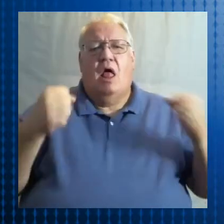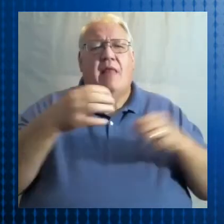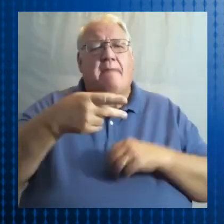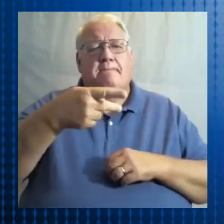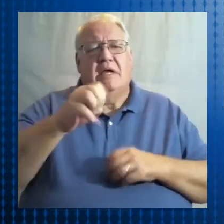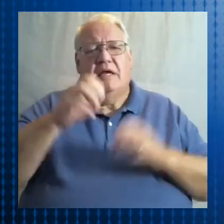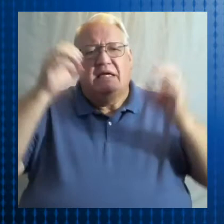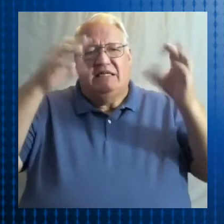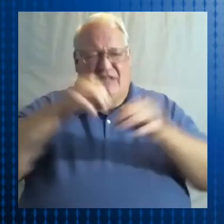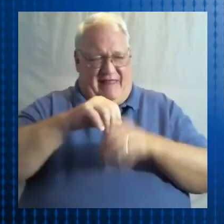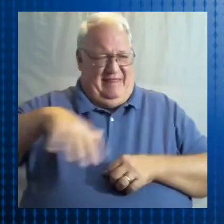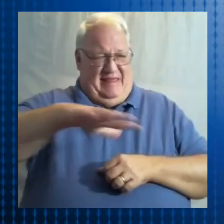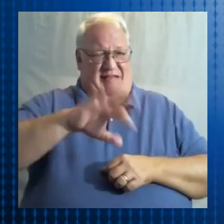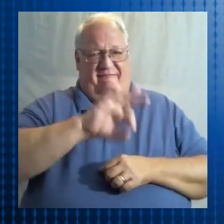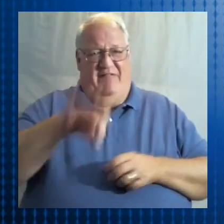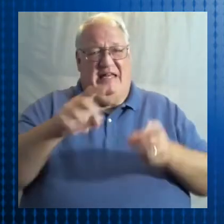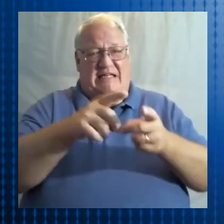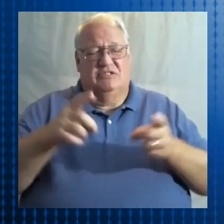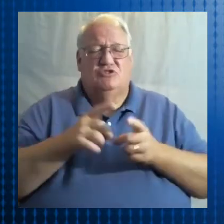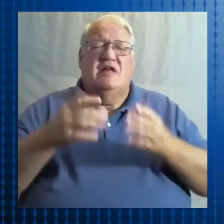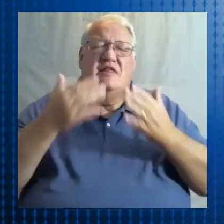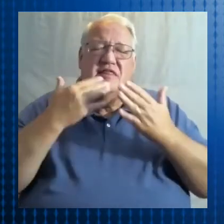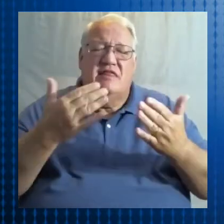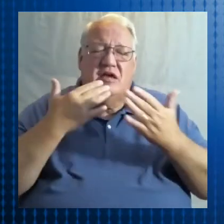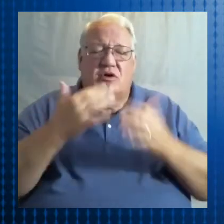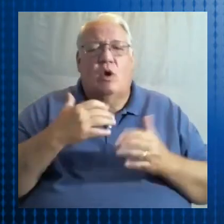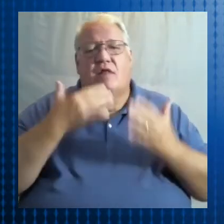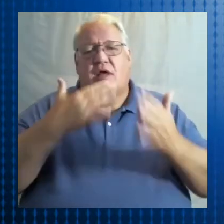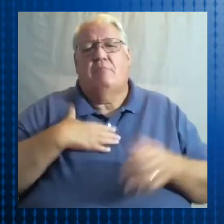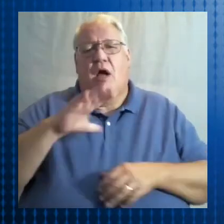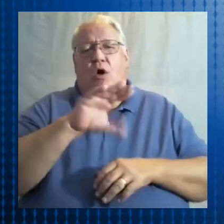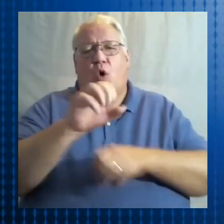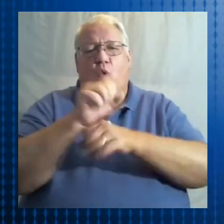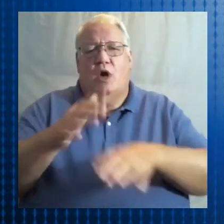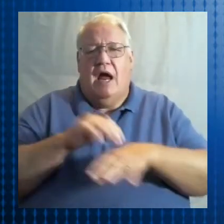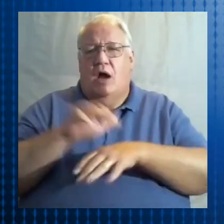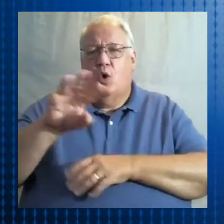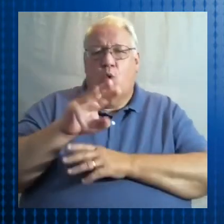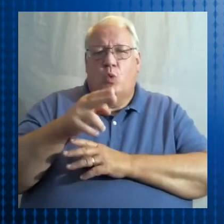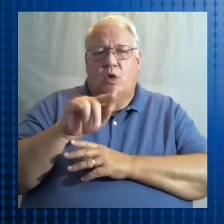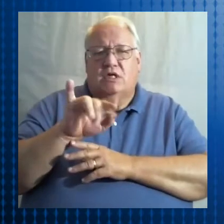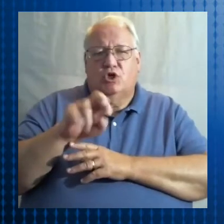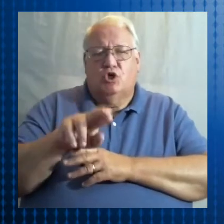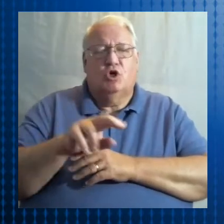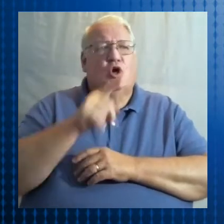in this district, thank you. I also want to thank my co-workers at Whittier,